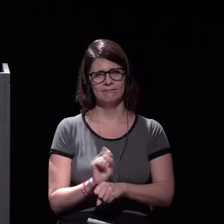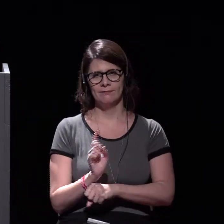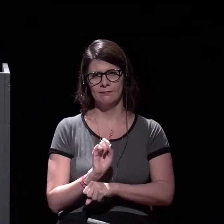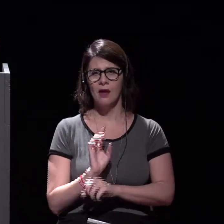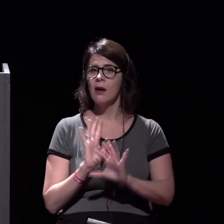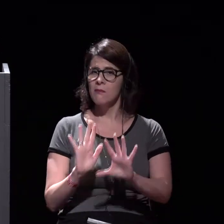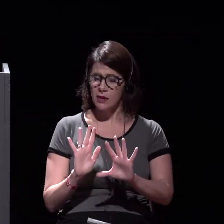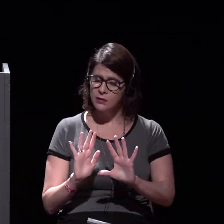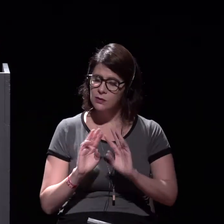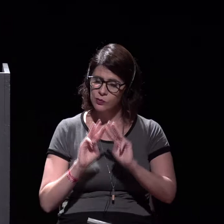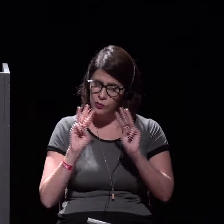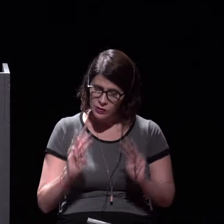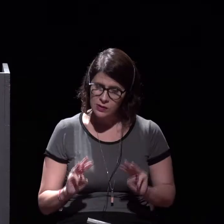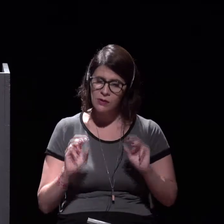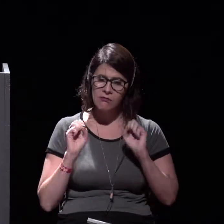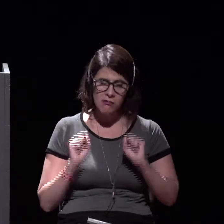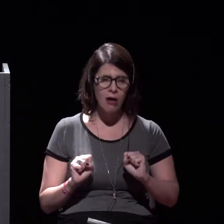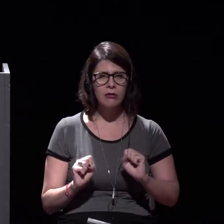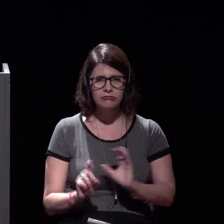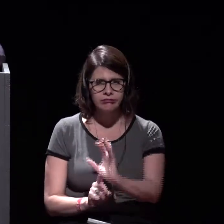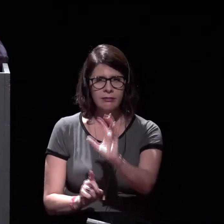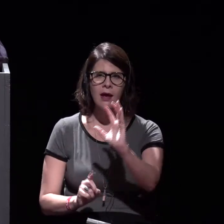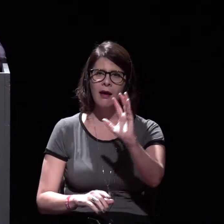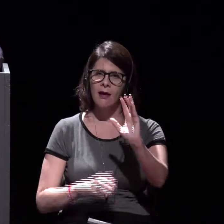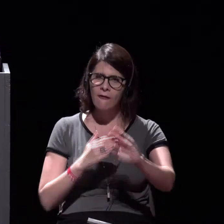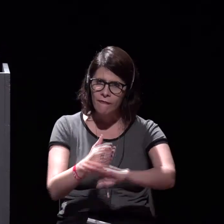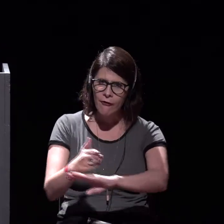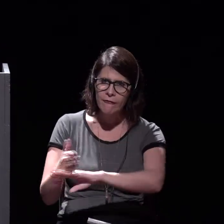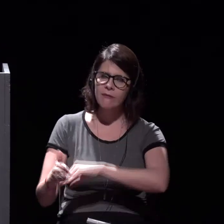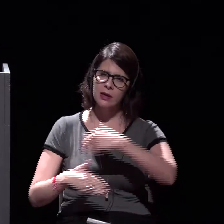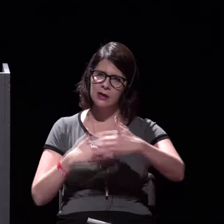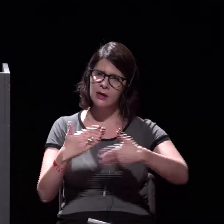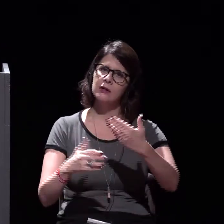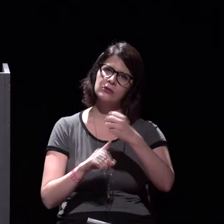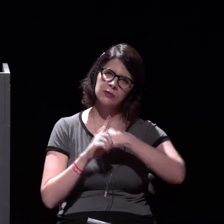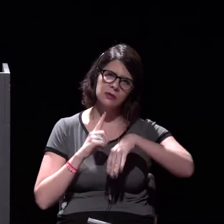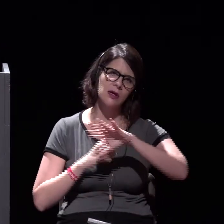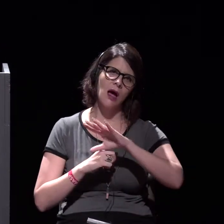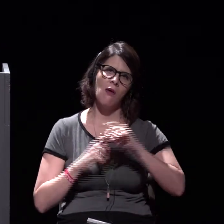art, as artivism, and certainly in a different way as aesthetic autonomy.